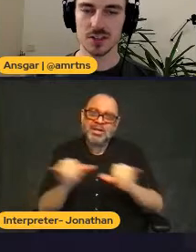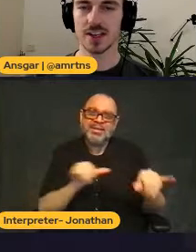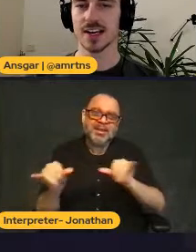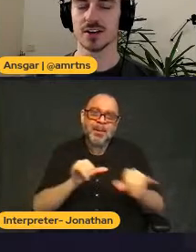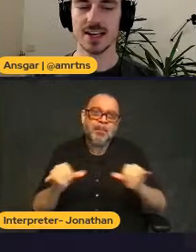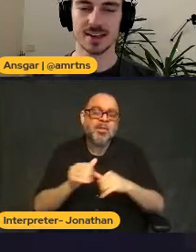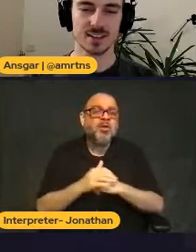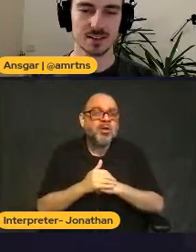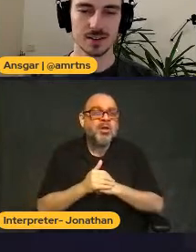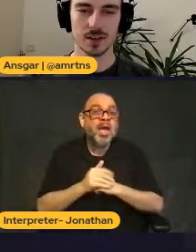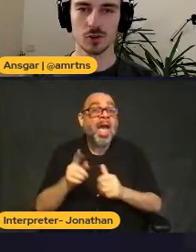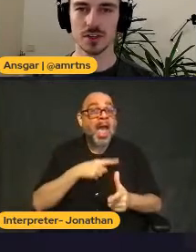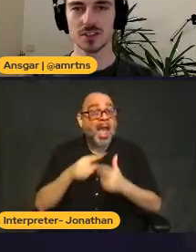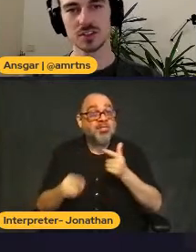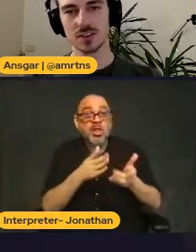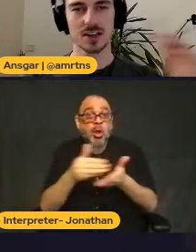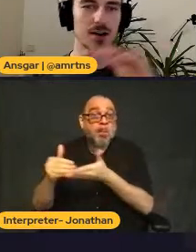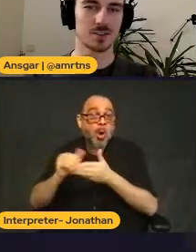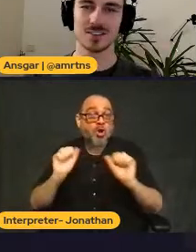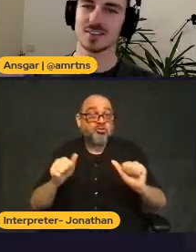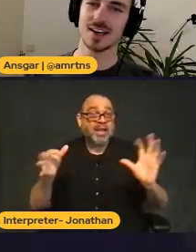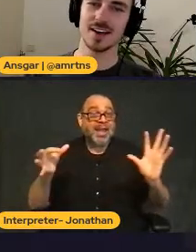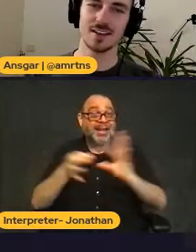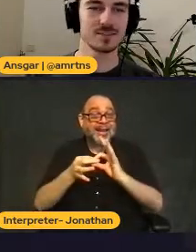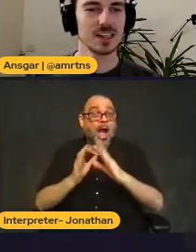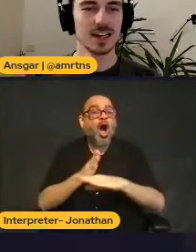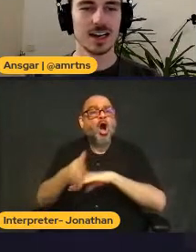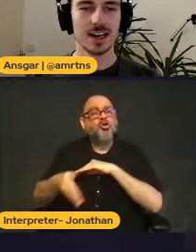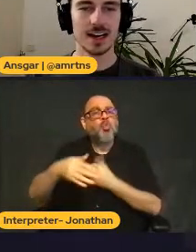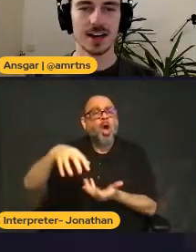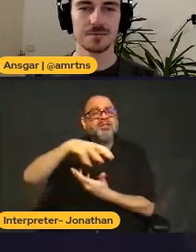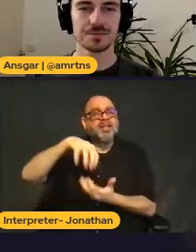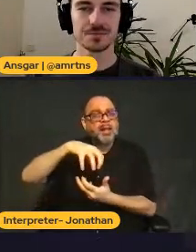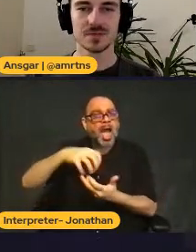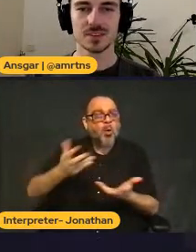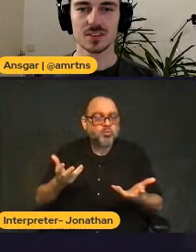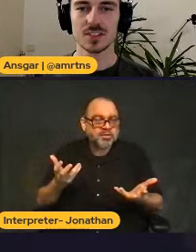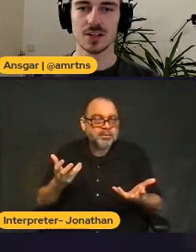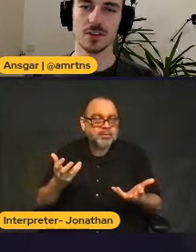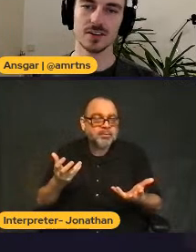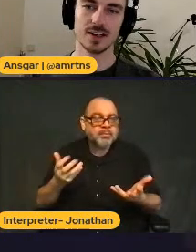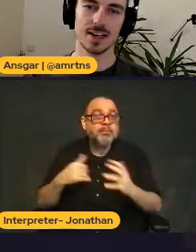it also can connect across clouds, kind of.